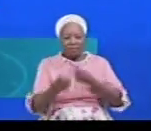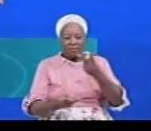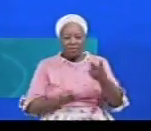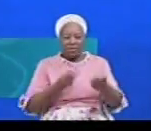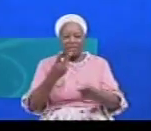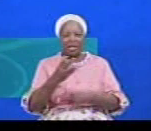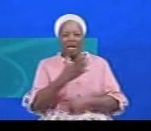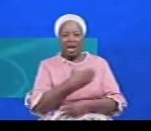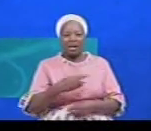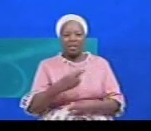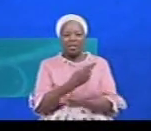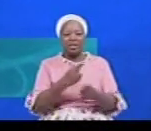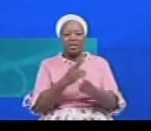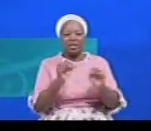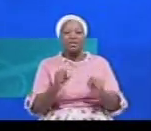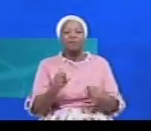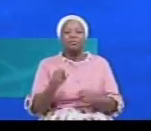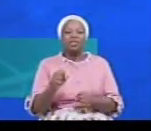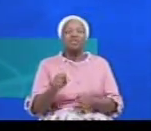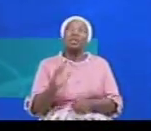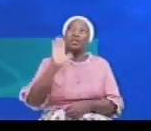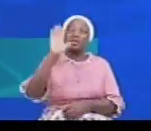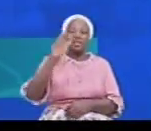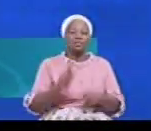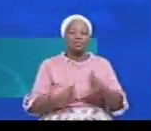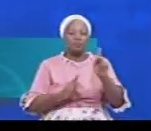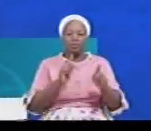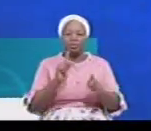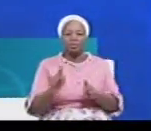and redeemed his people.